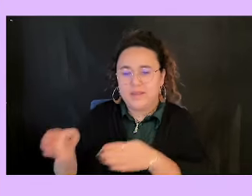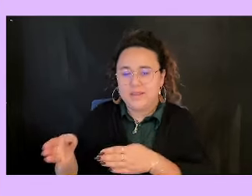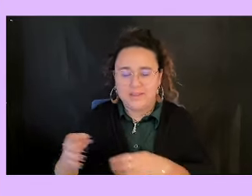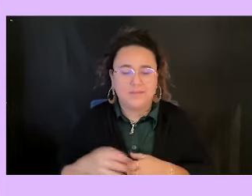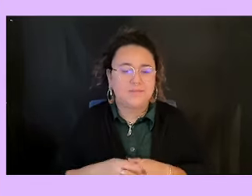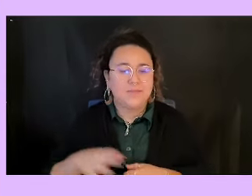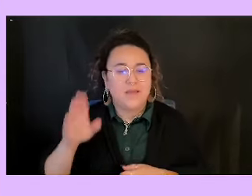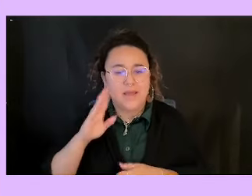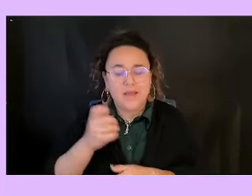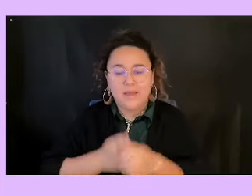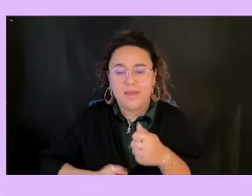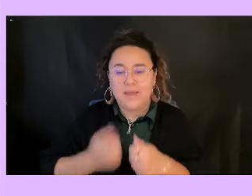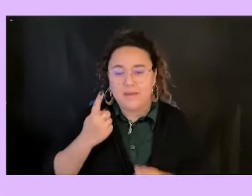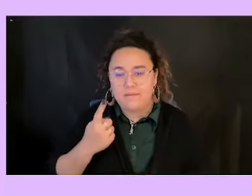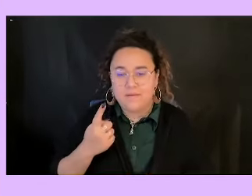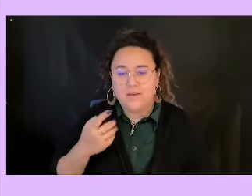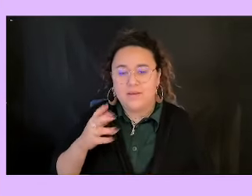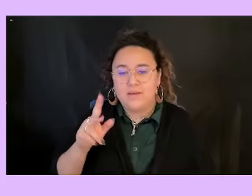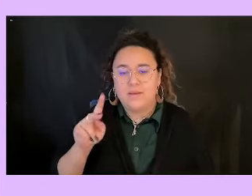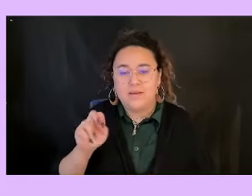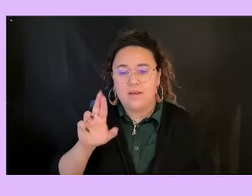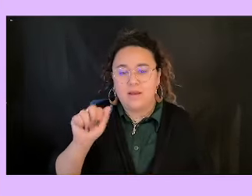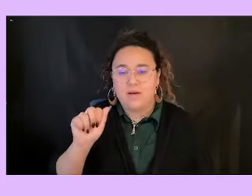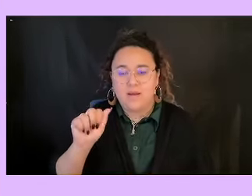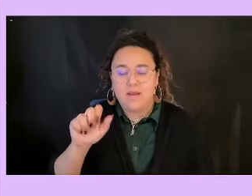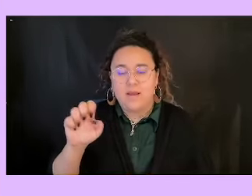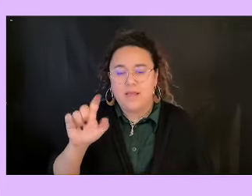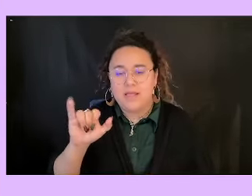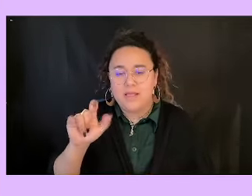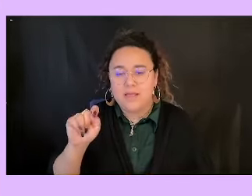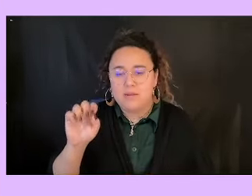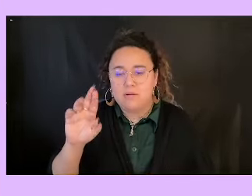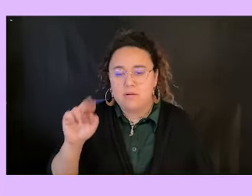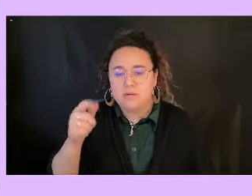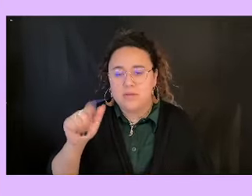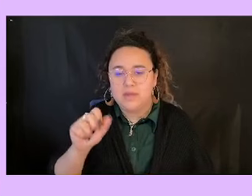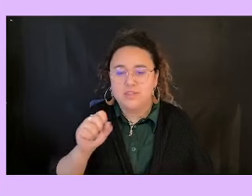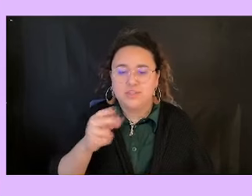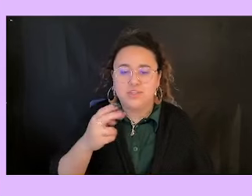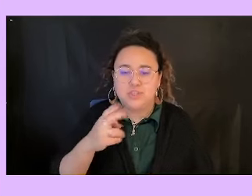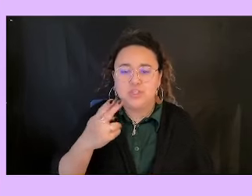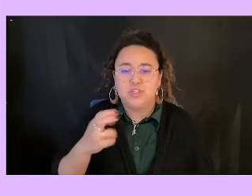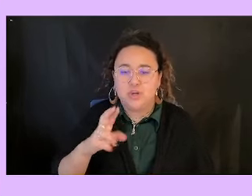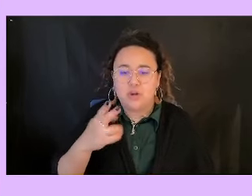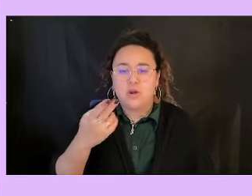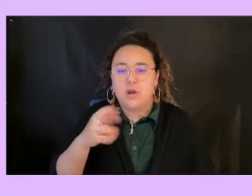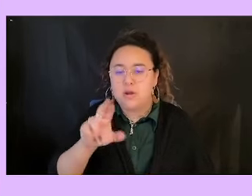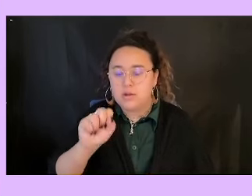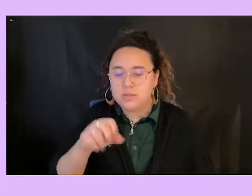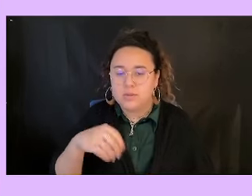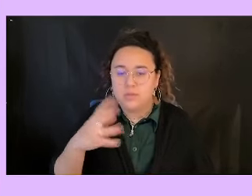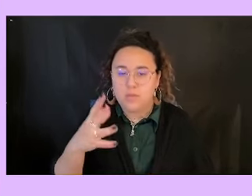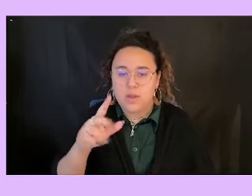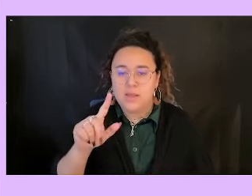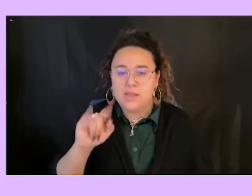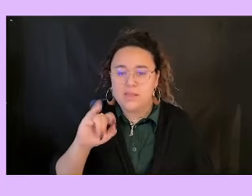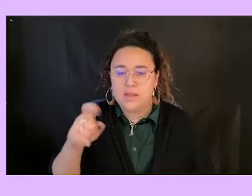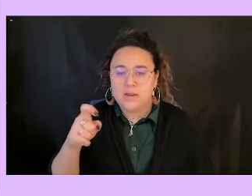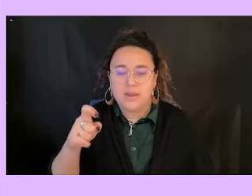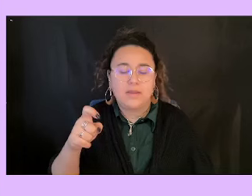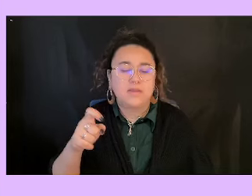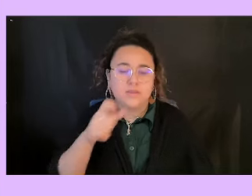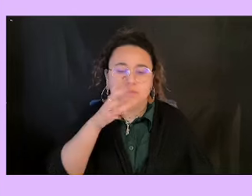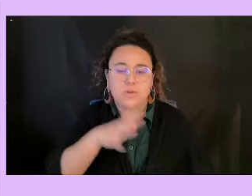Hi everyone, Cara Elliott-Ortega, she, her, hers pronouns. I am a white Latinx woman